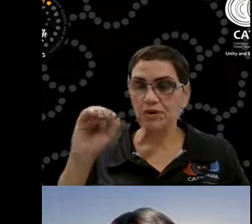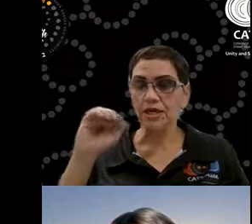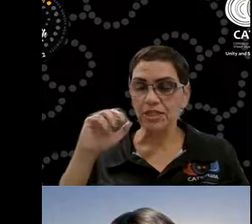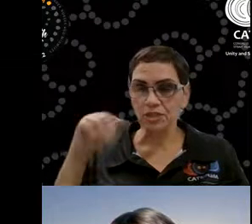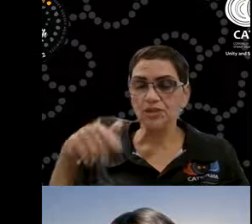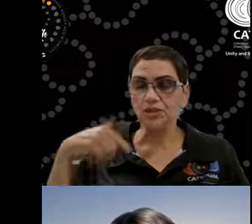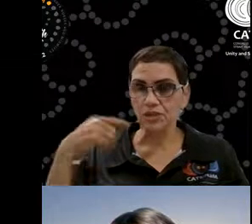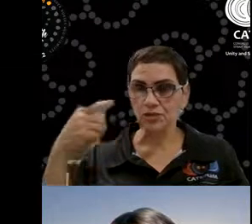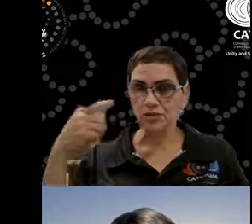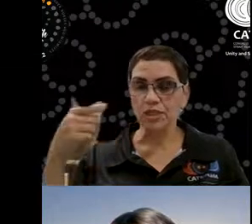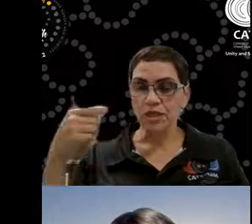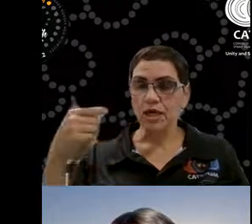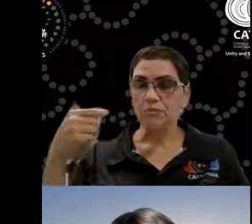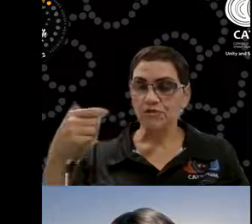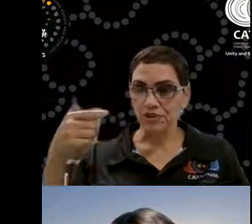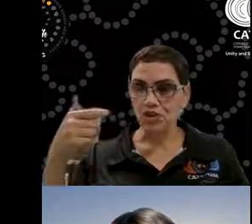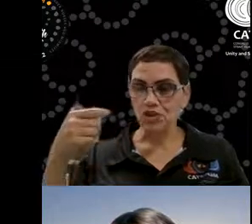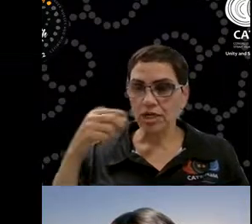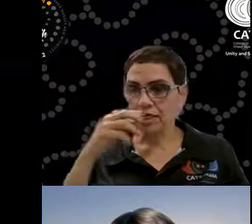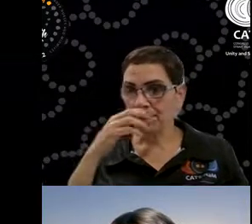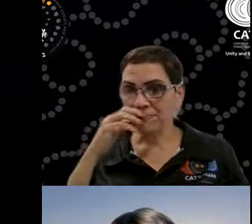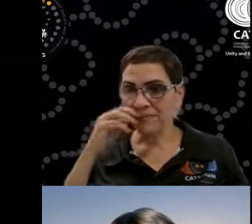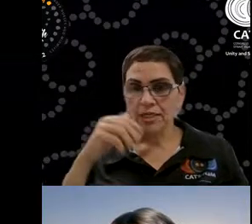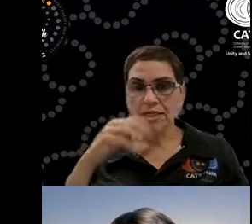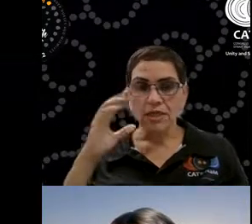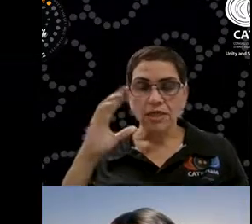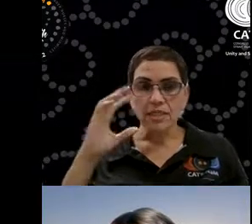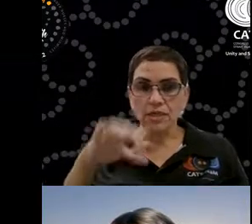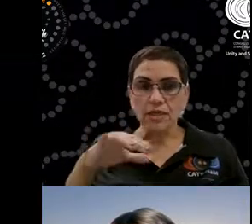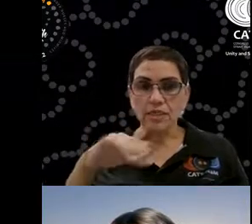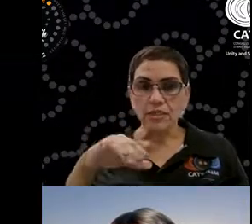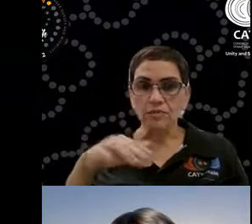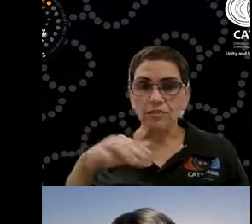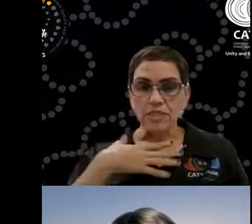then expire until you do refresher training.